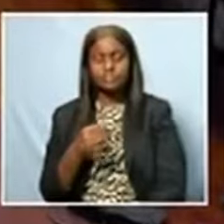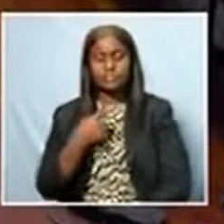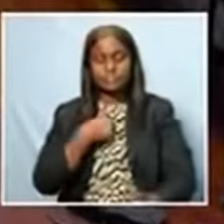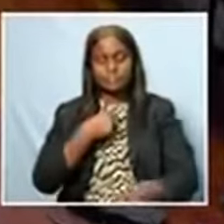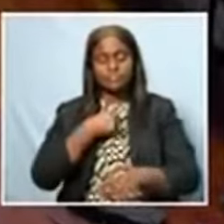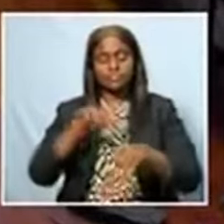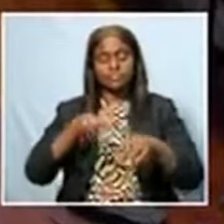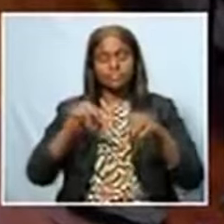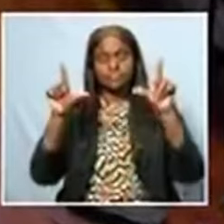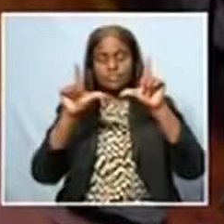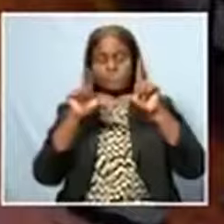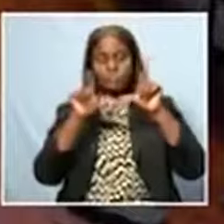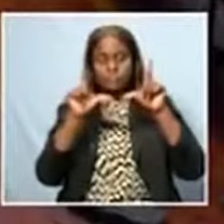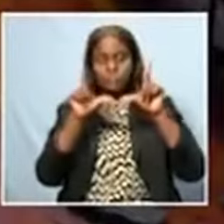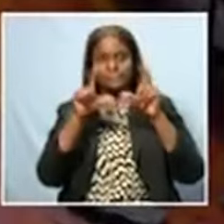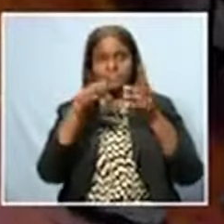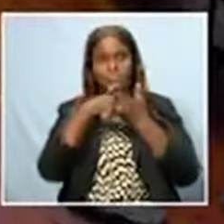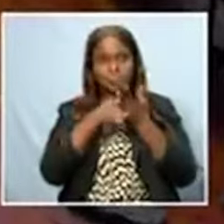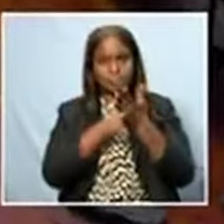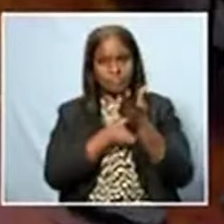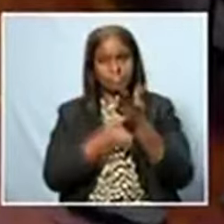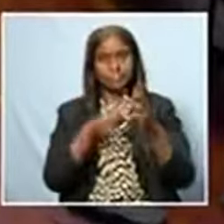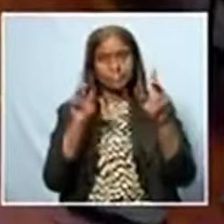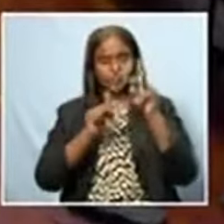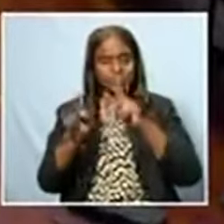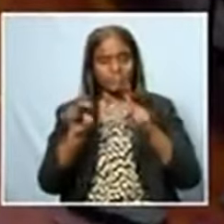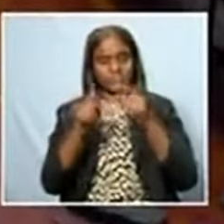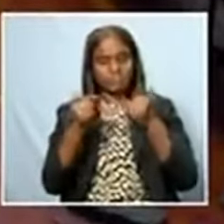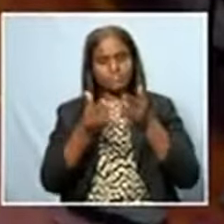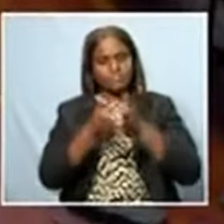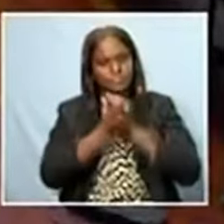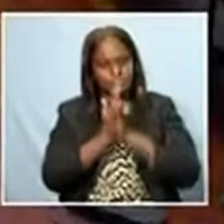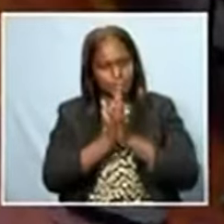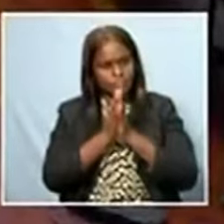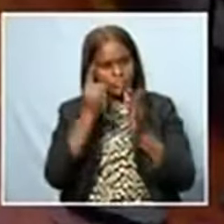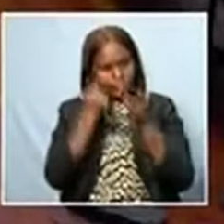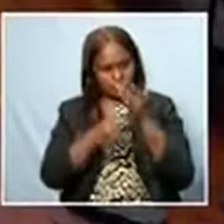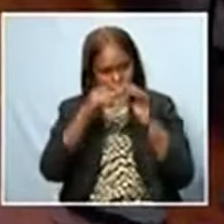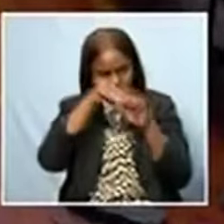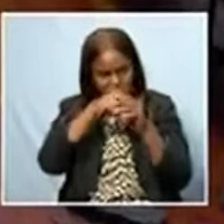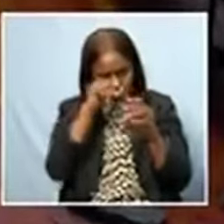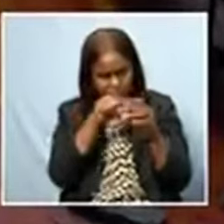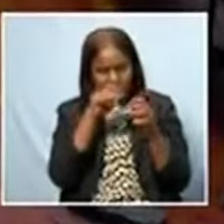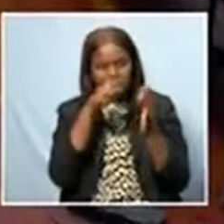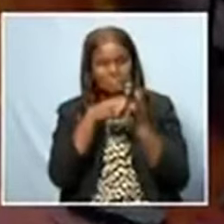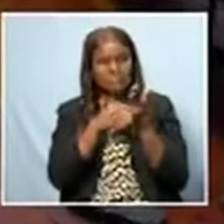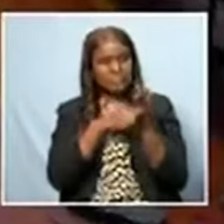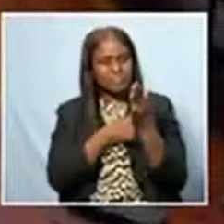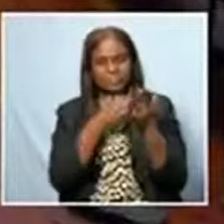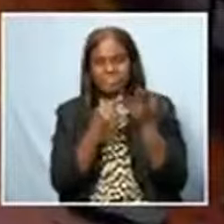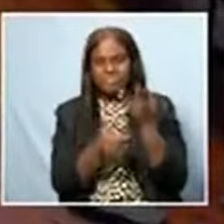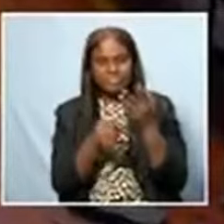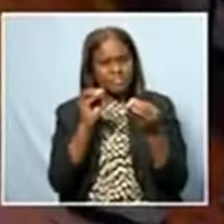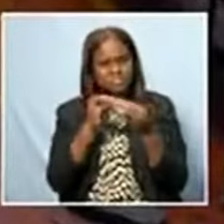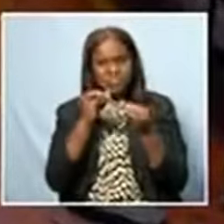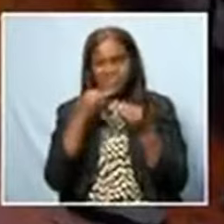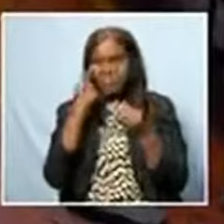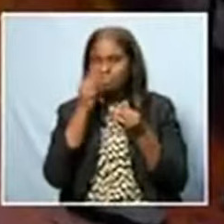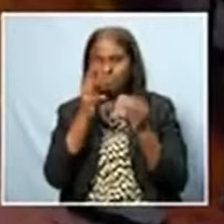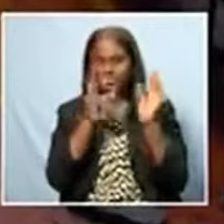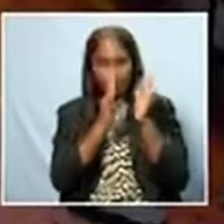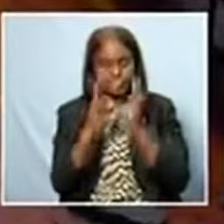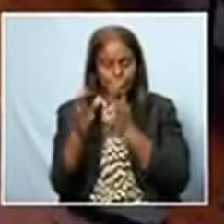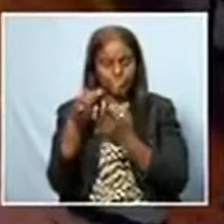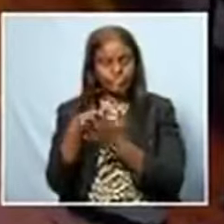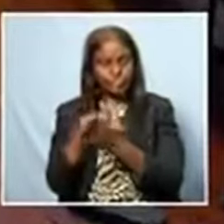licensure examinations. People are asking, they want to know the content of the examination, they want to know who's going to prepare the